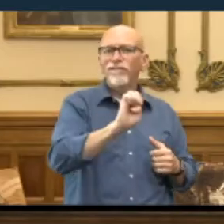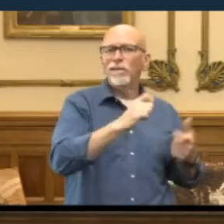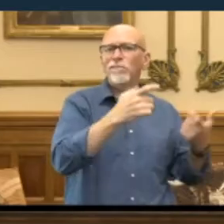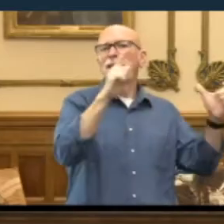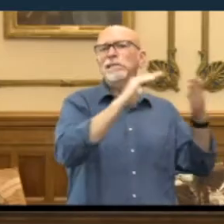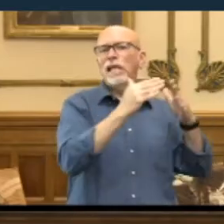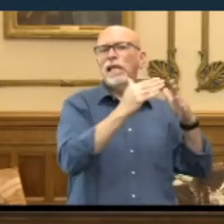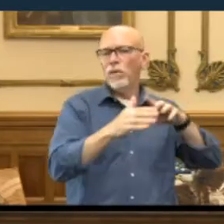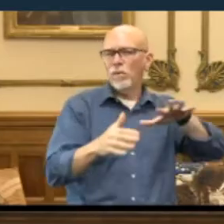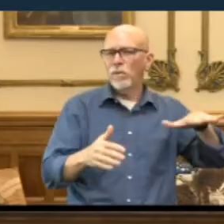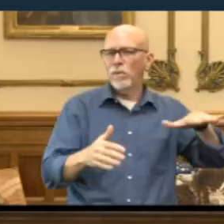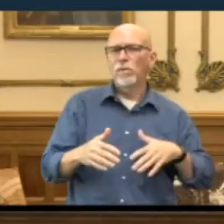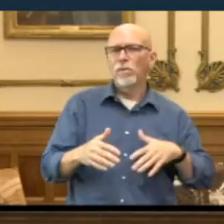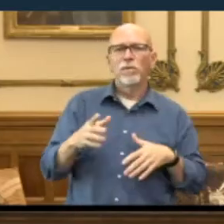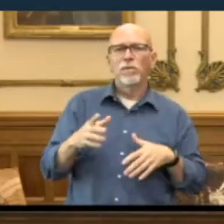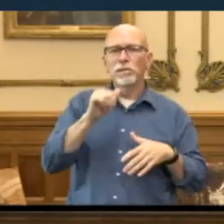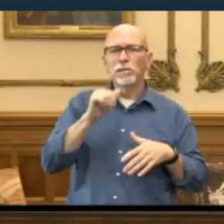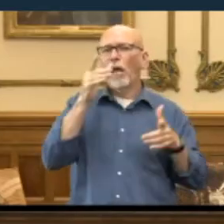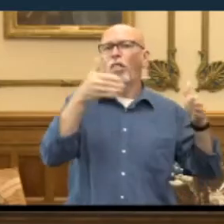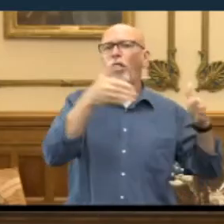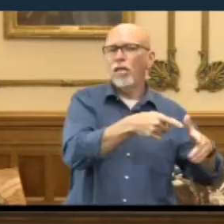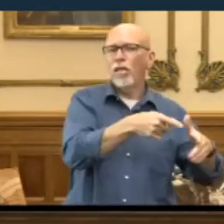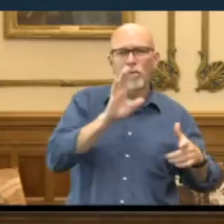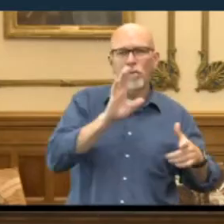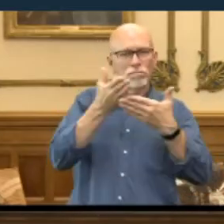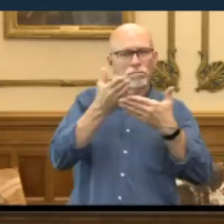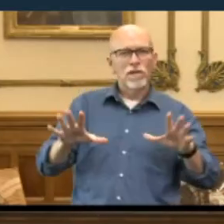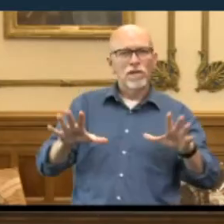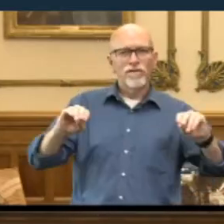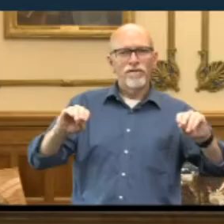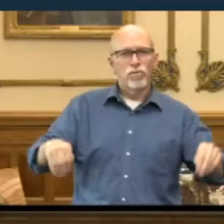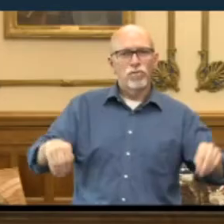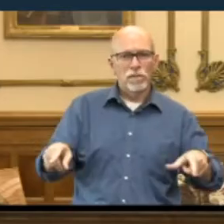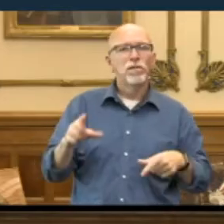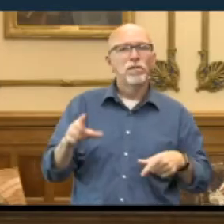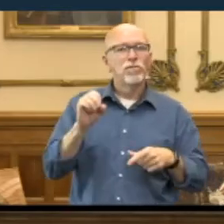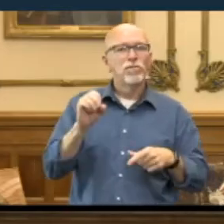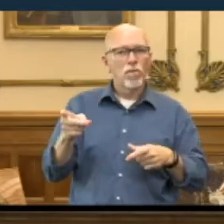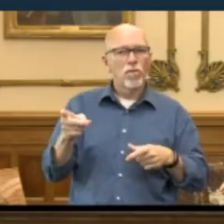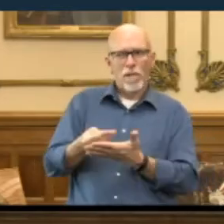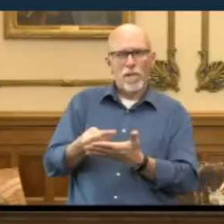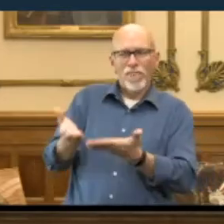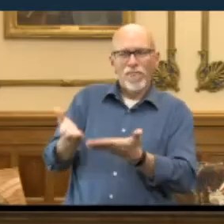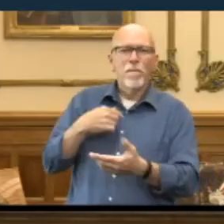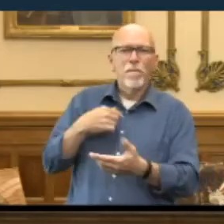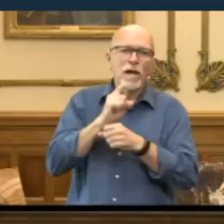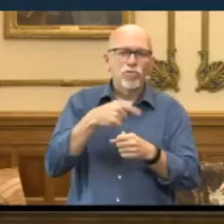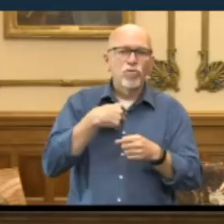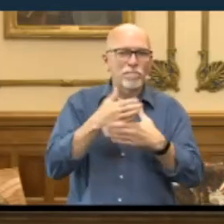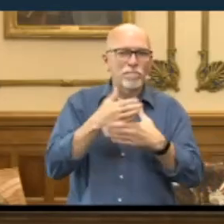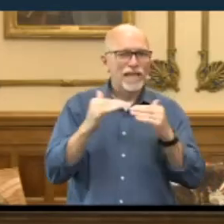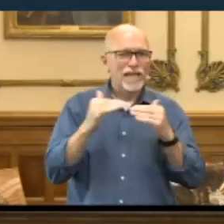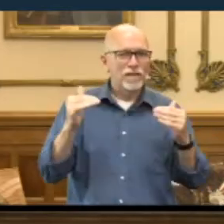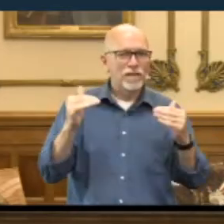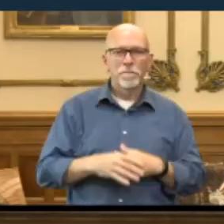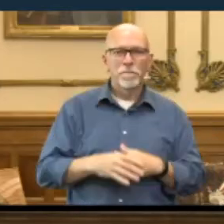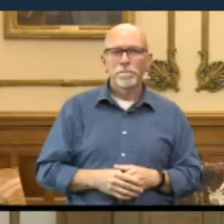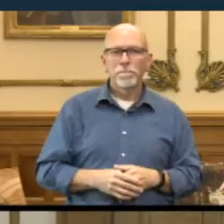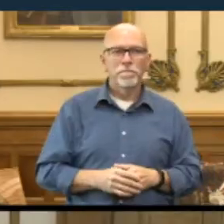matter. And so those dollars are parceled out, and we make sure that they are split evenly